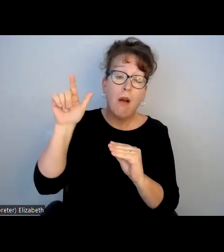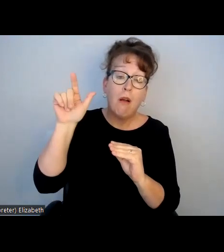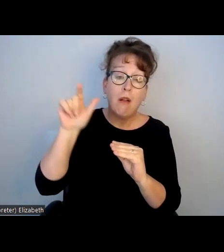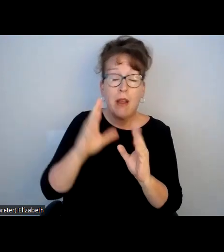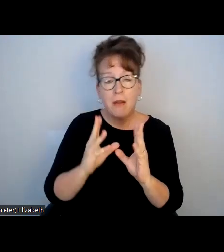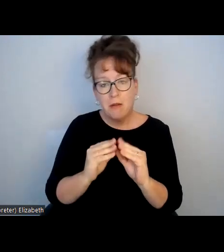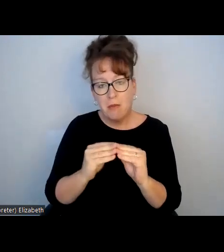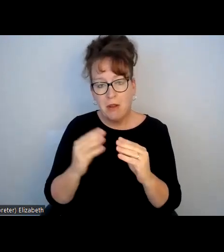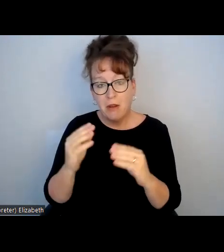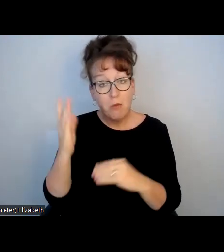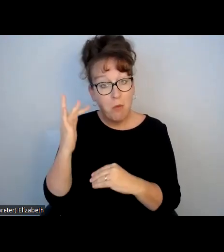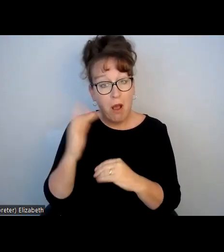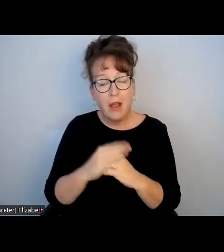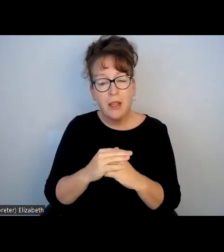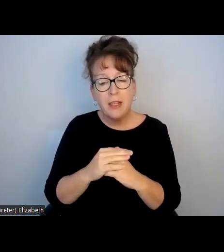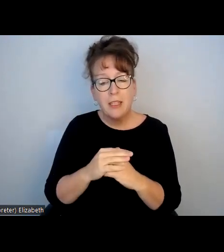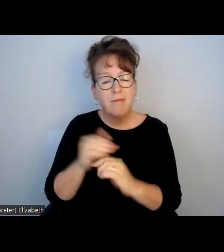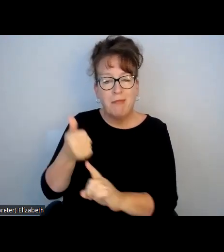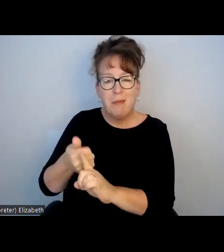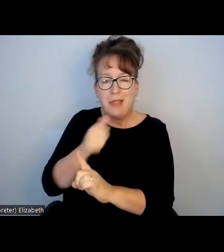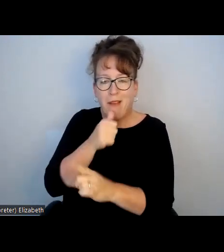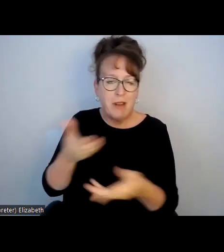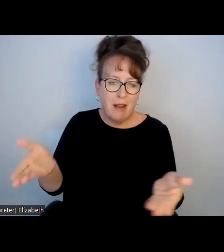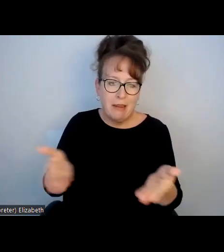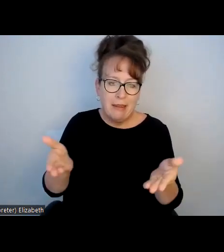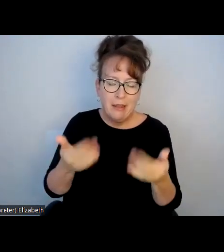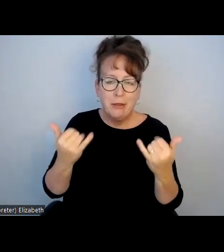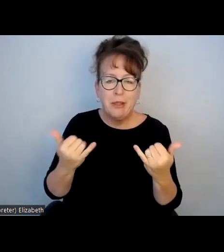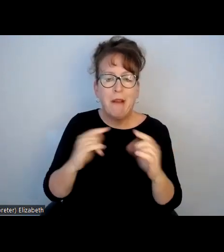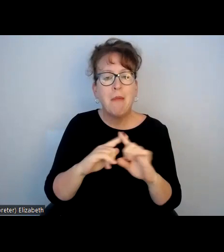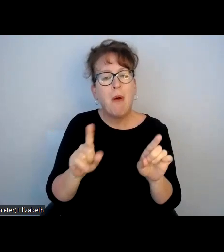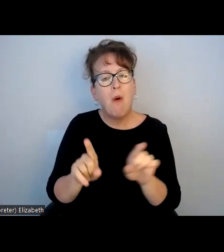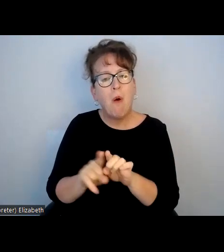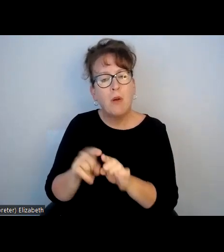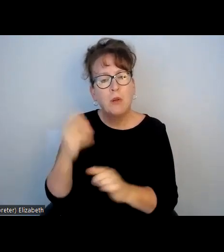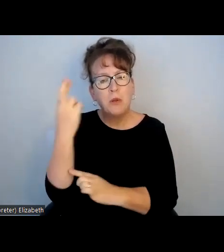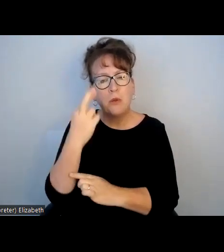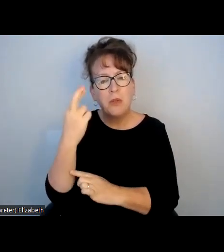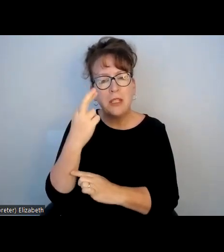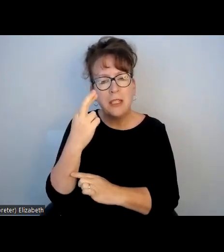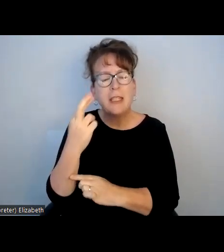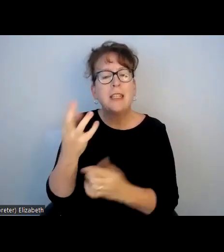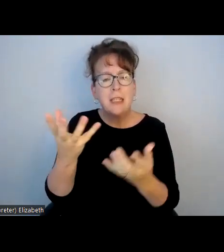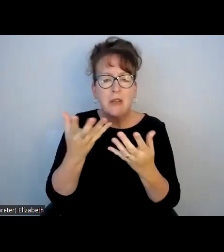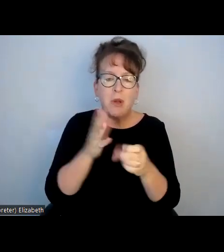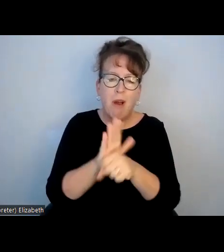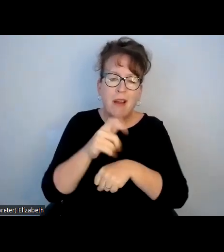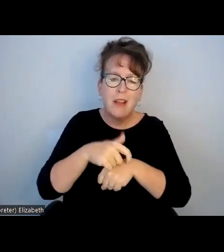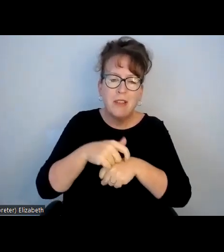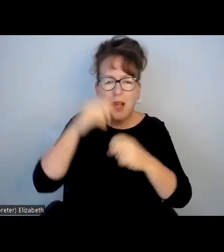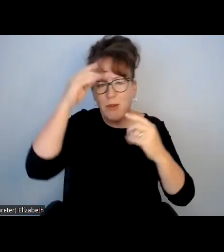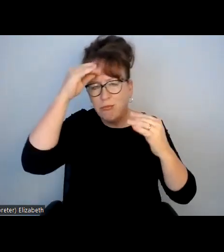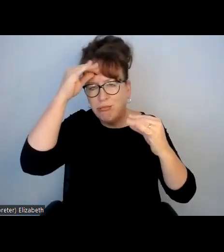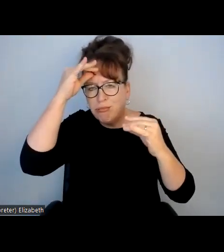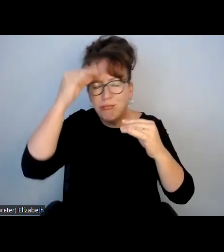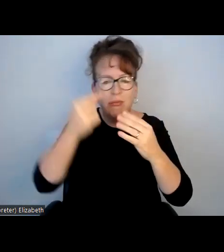will, he's not here today, but also just for us to have enough time to consider and to review